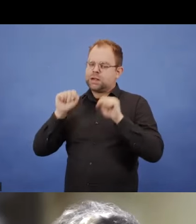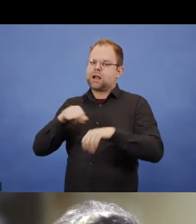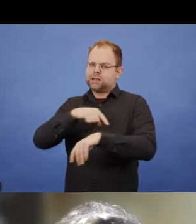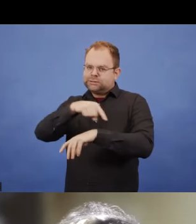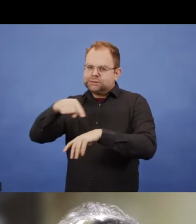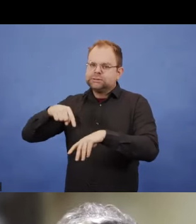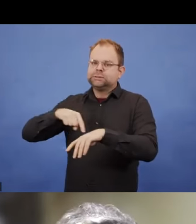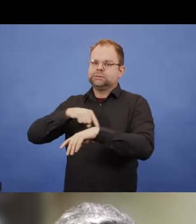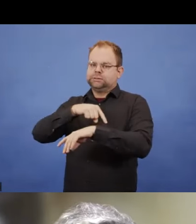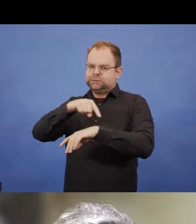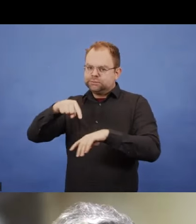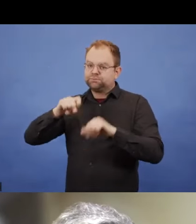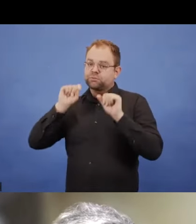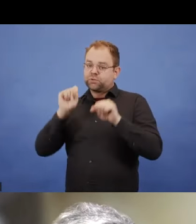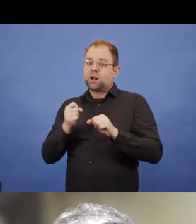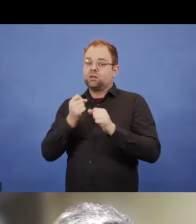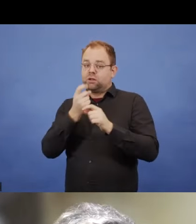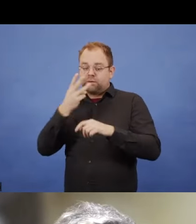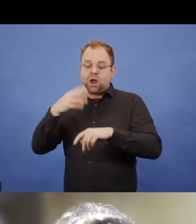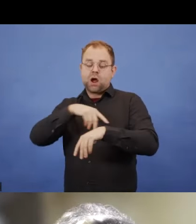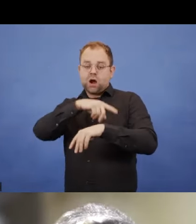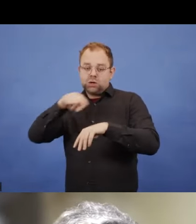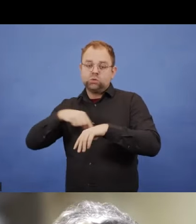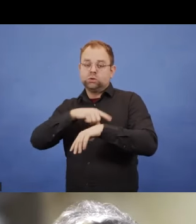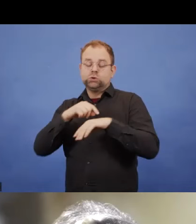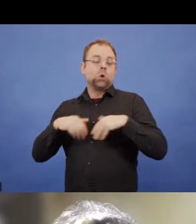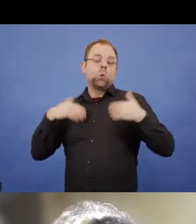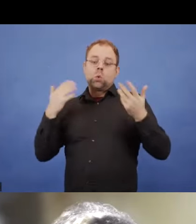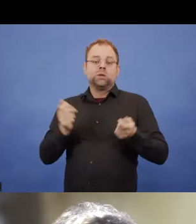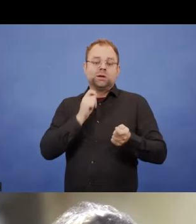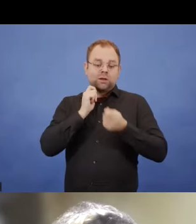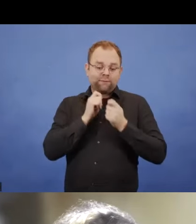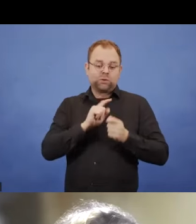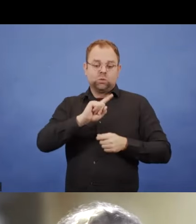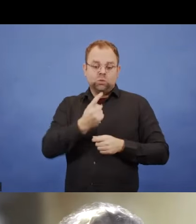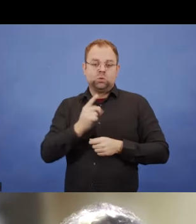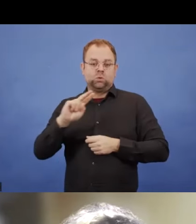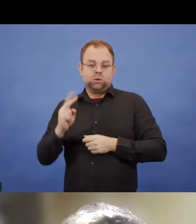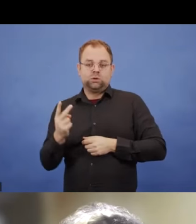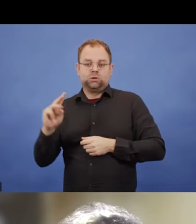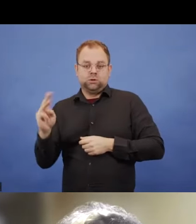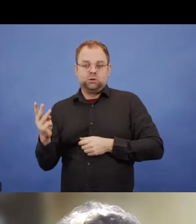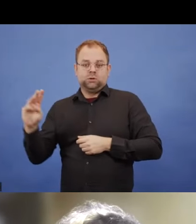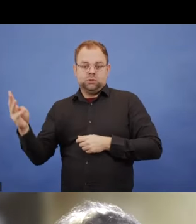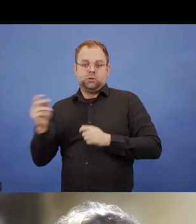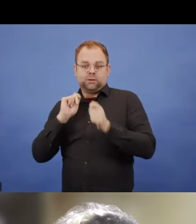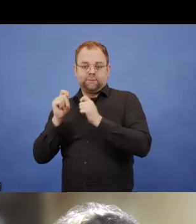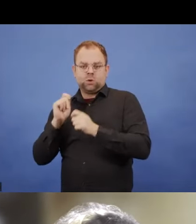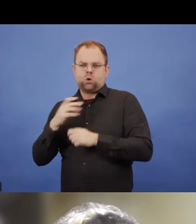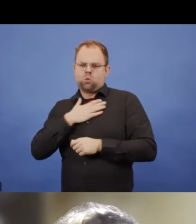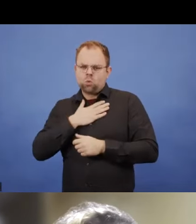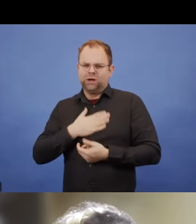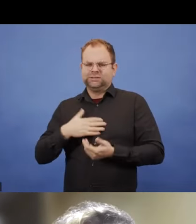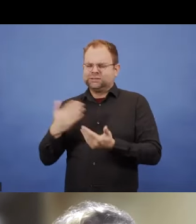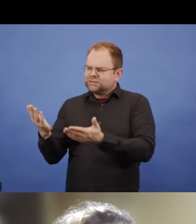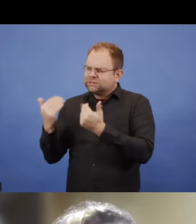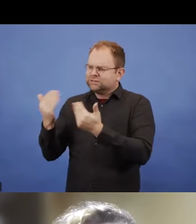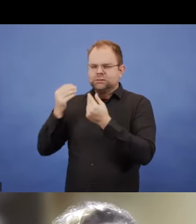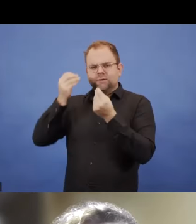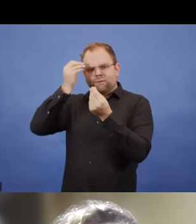possible in order to understand the circumstances of the persons who seek asylum and whether they meet the criteria that I just